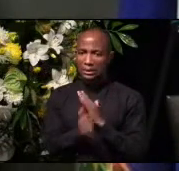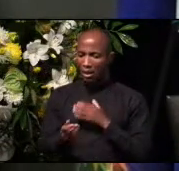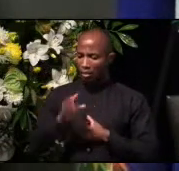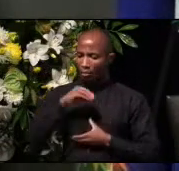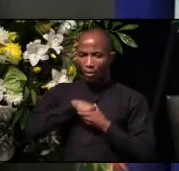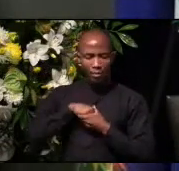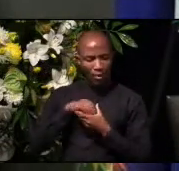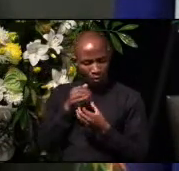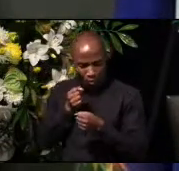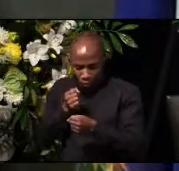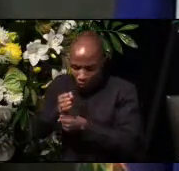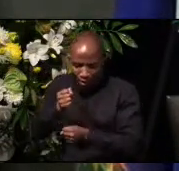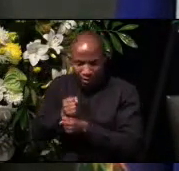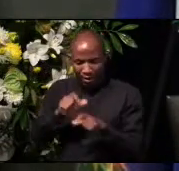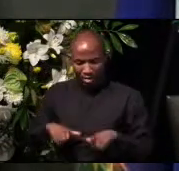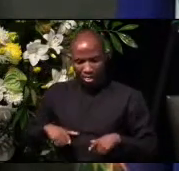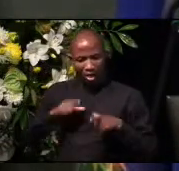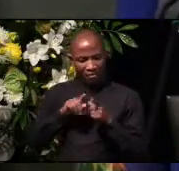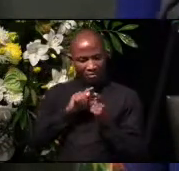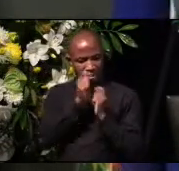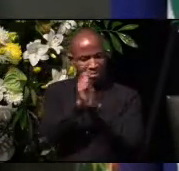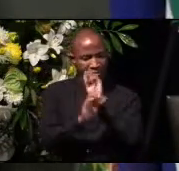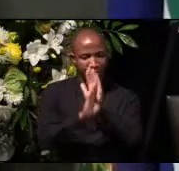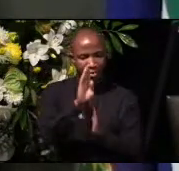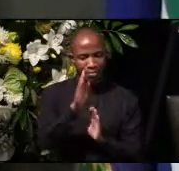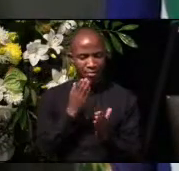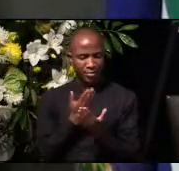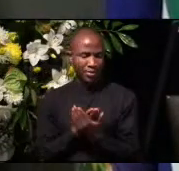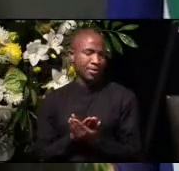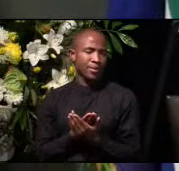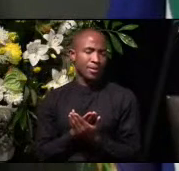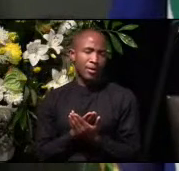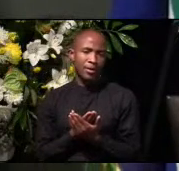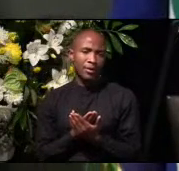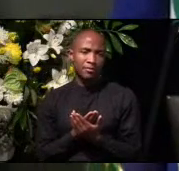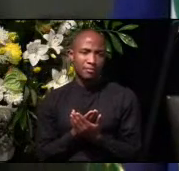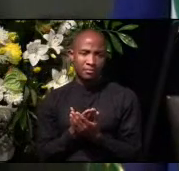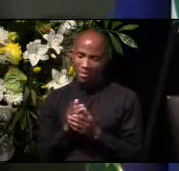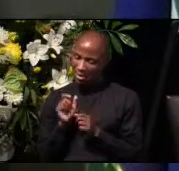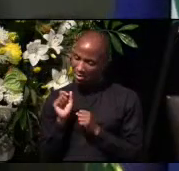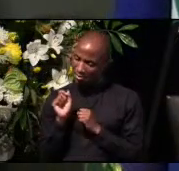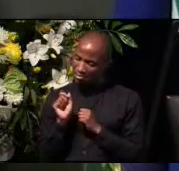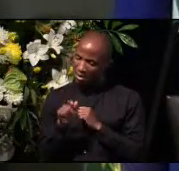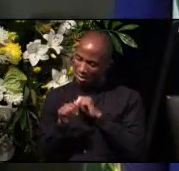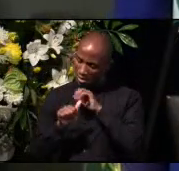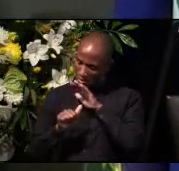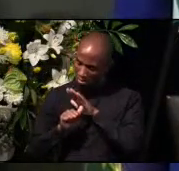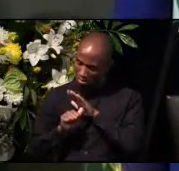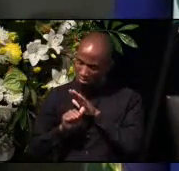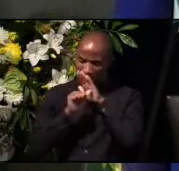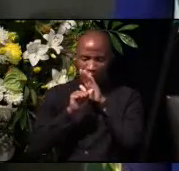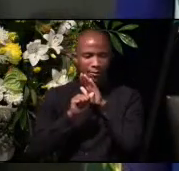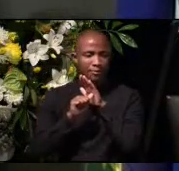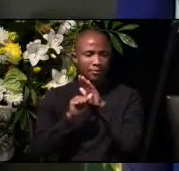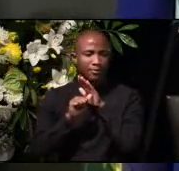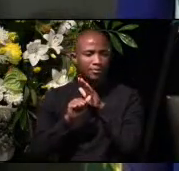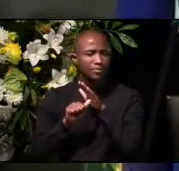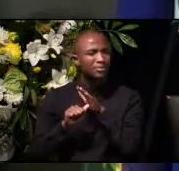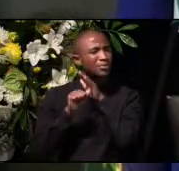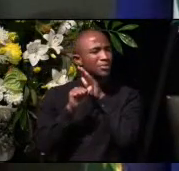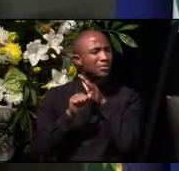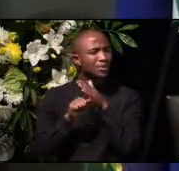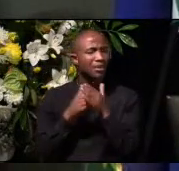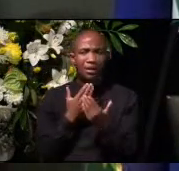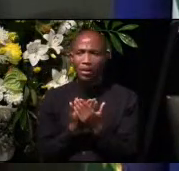facilitated it it's part of the package that you as a member receives the fact that you can have even